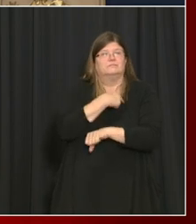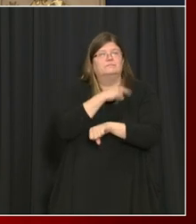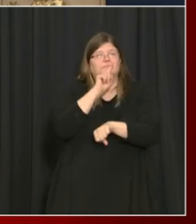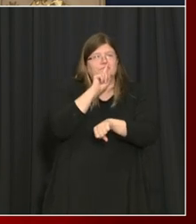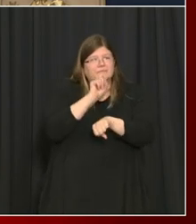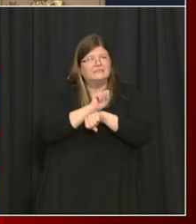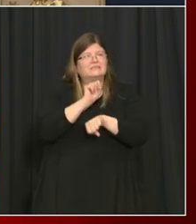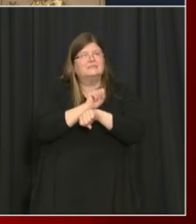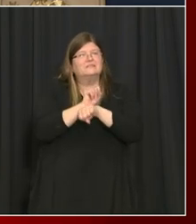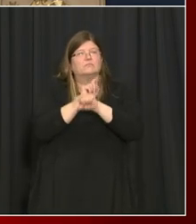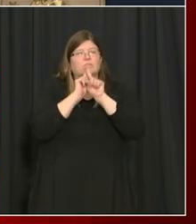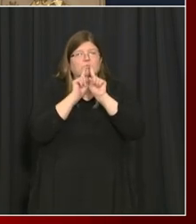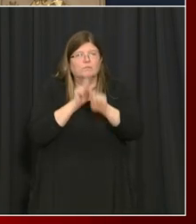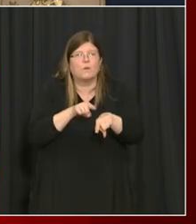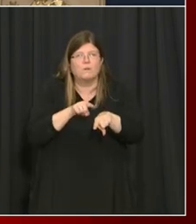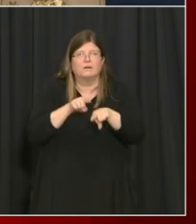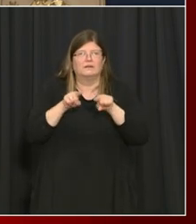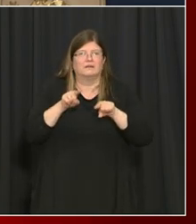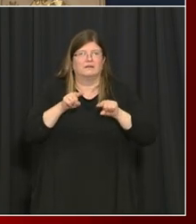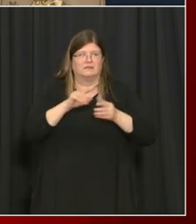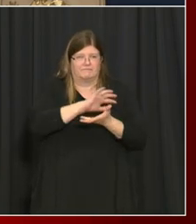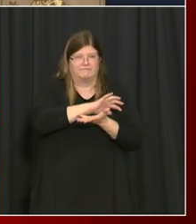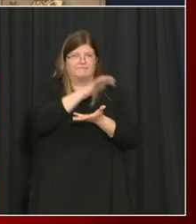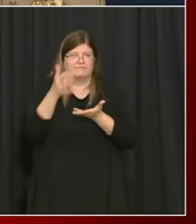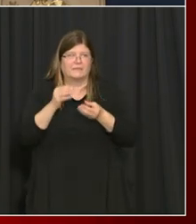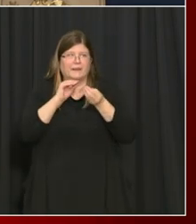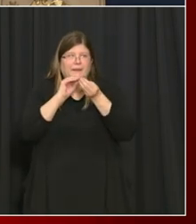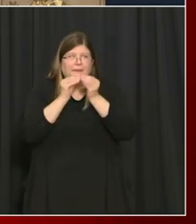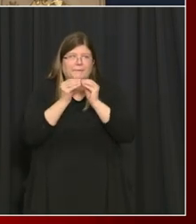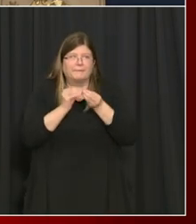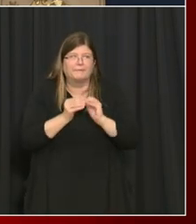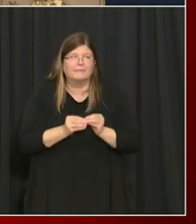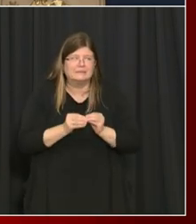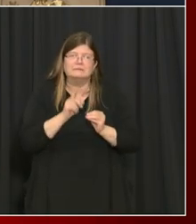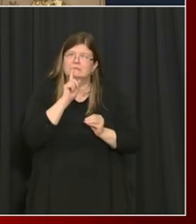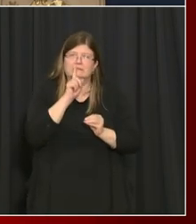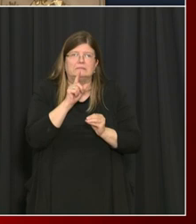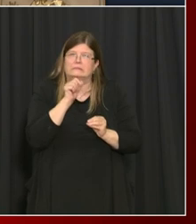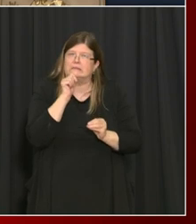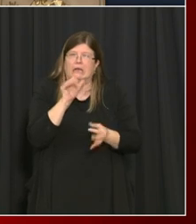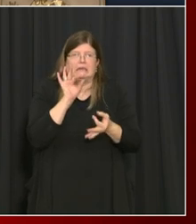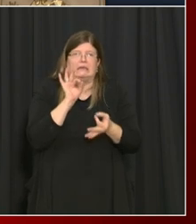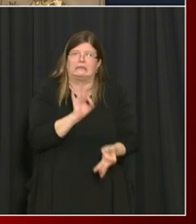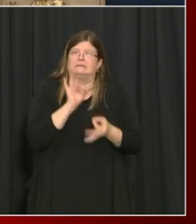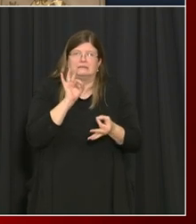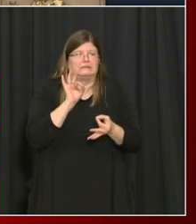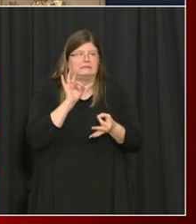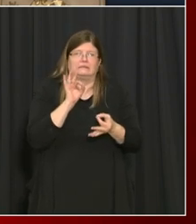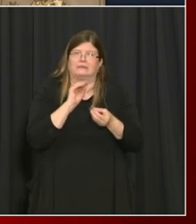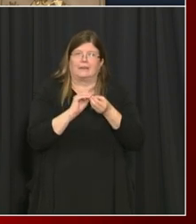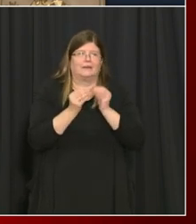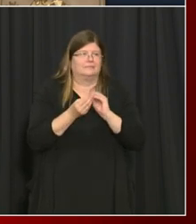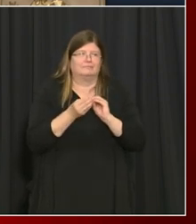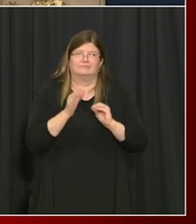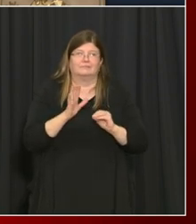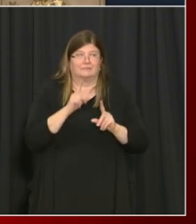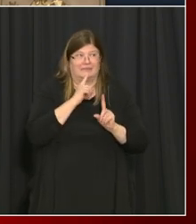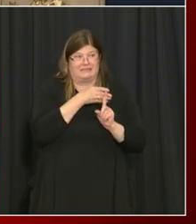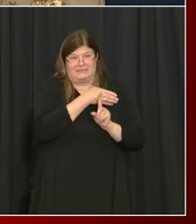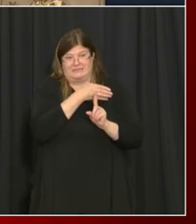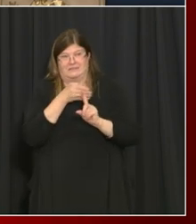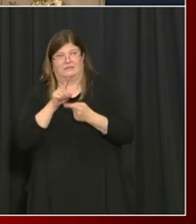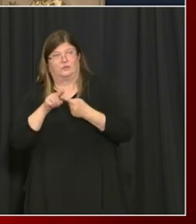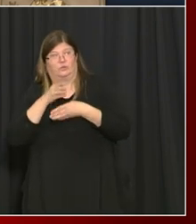an overall tested number that was not correct, and it was corrected over the weekend.